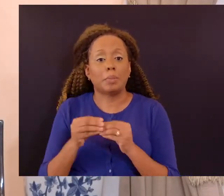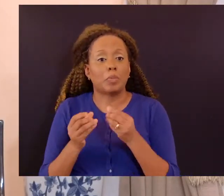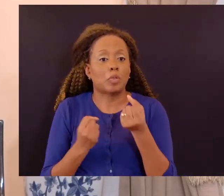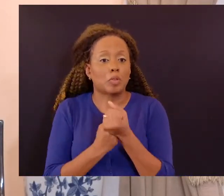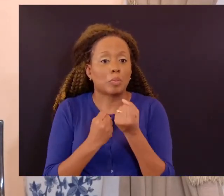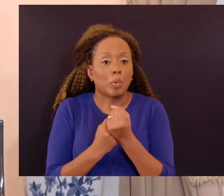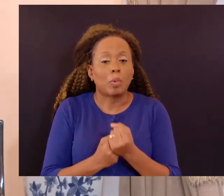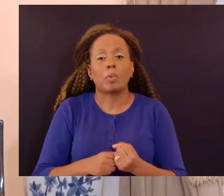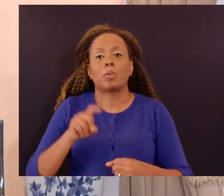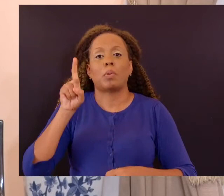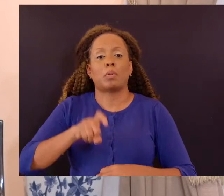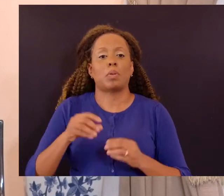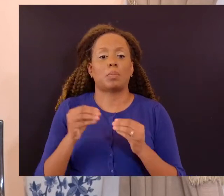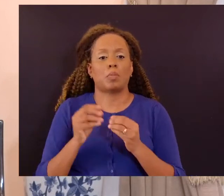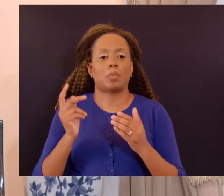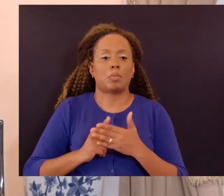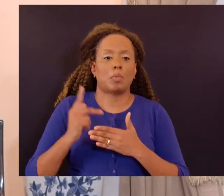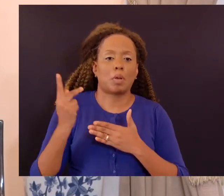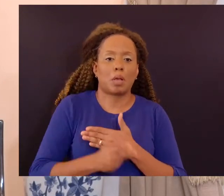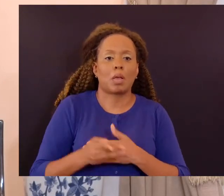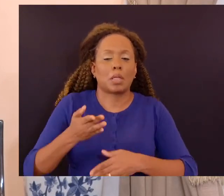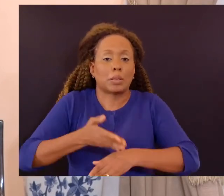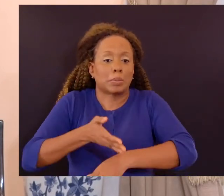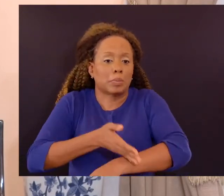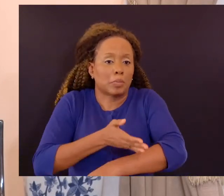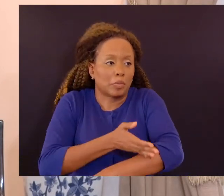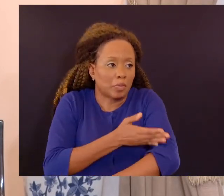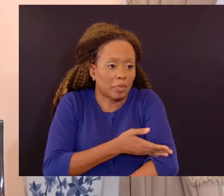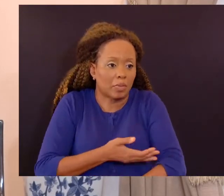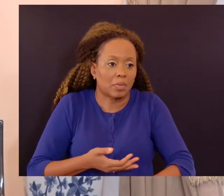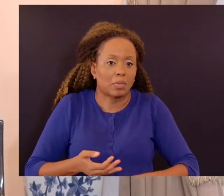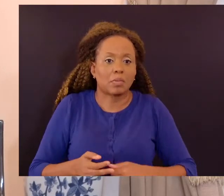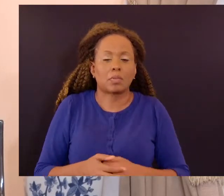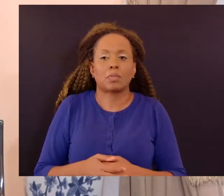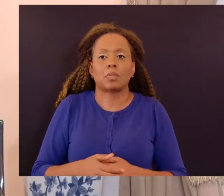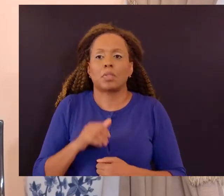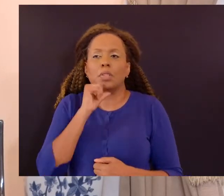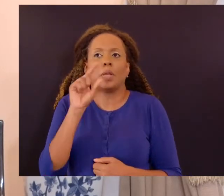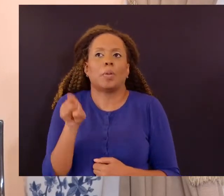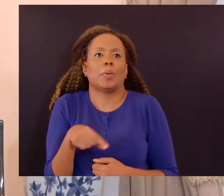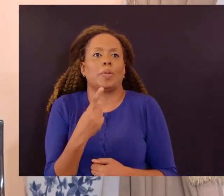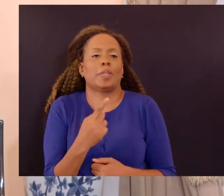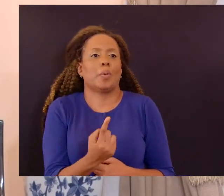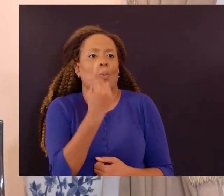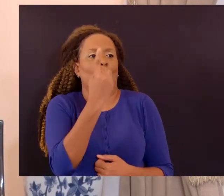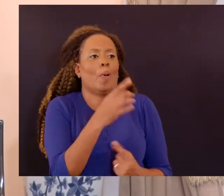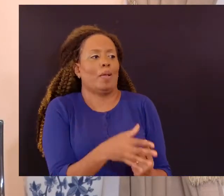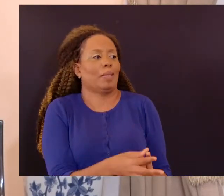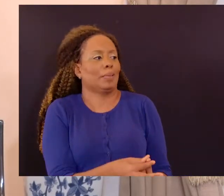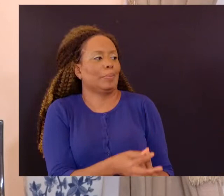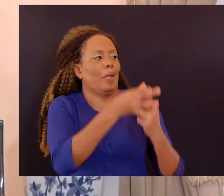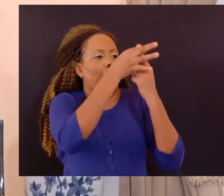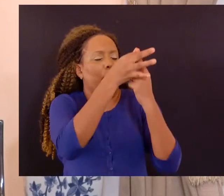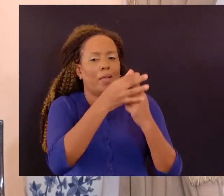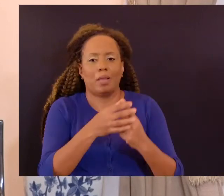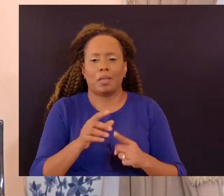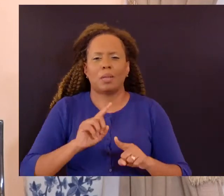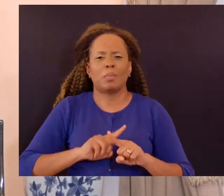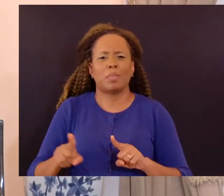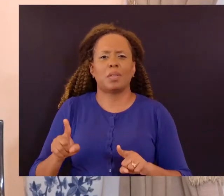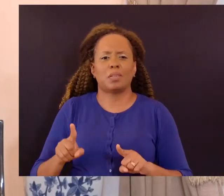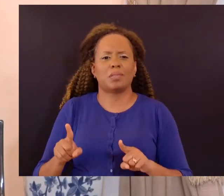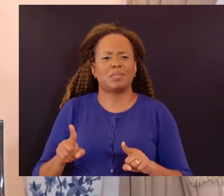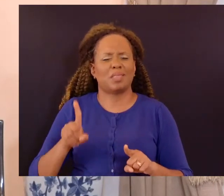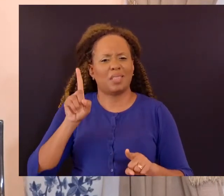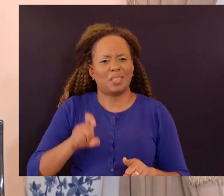to improve on what they are doing and make it not the exception in a school that you're doing remediation, but it almost has to be the